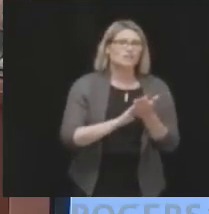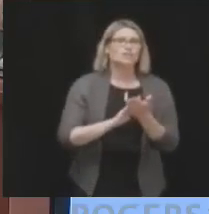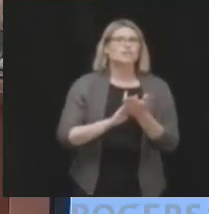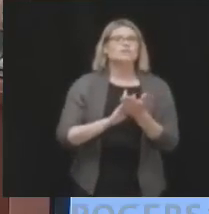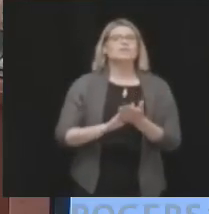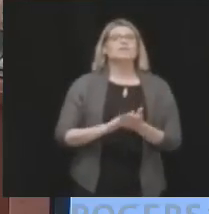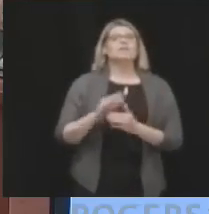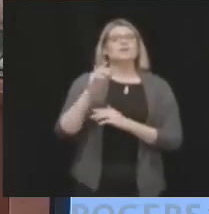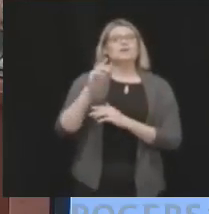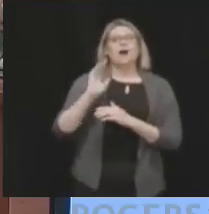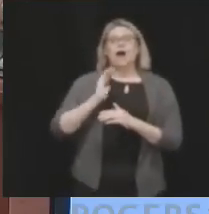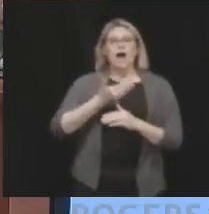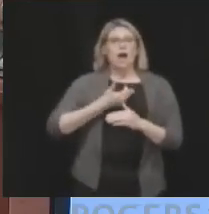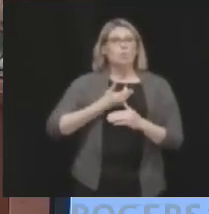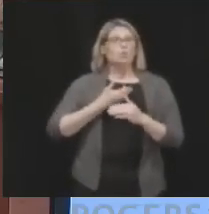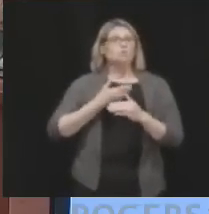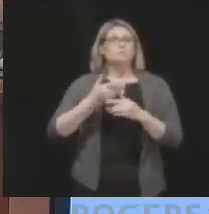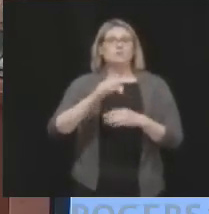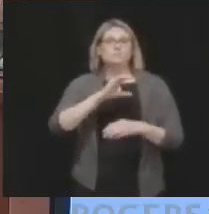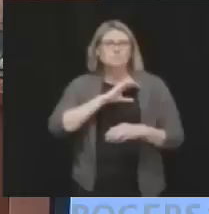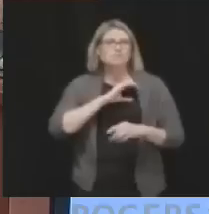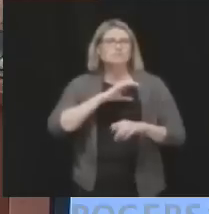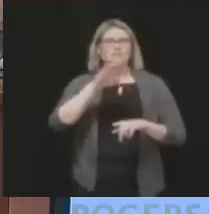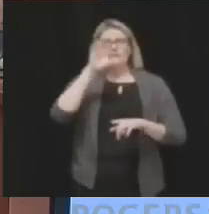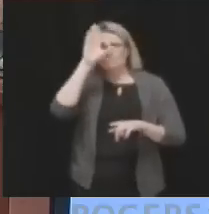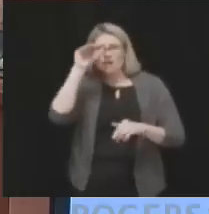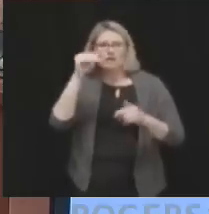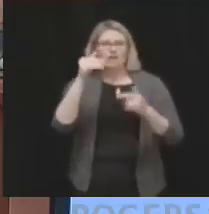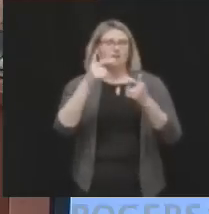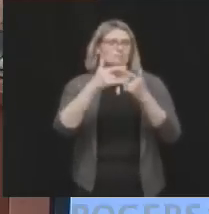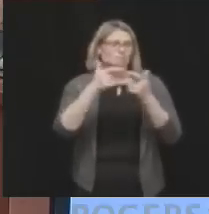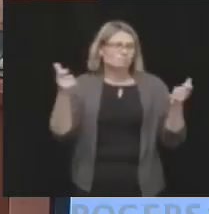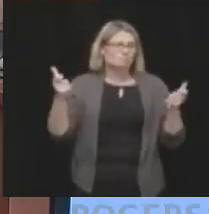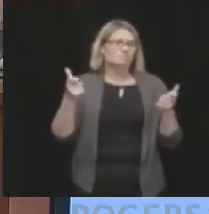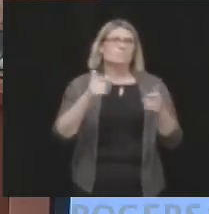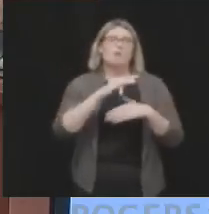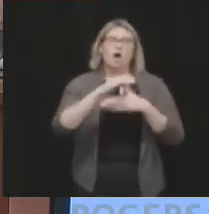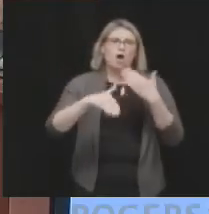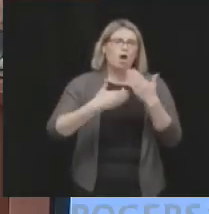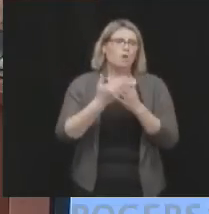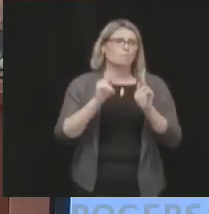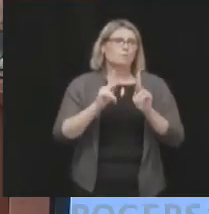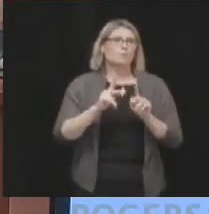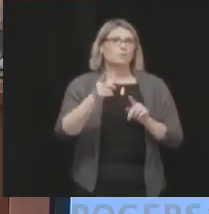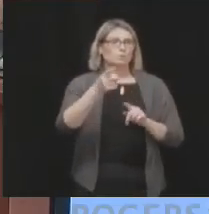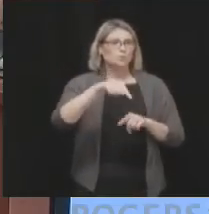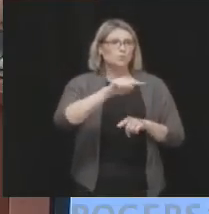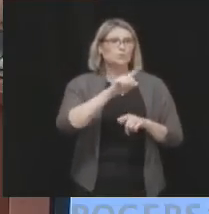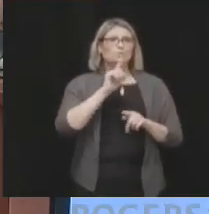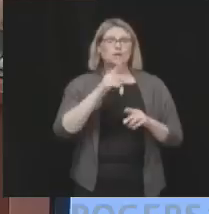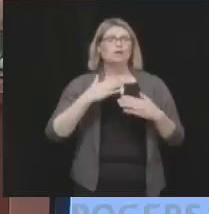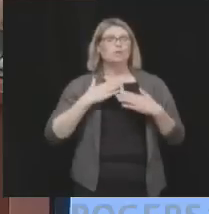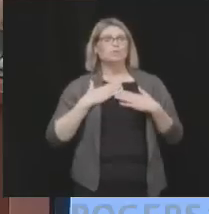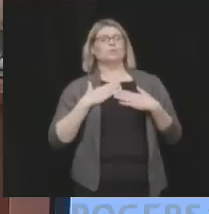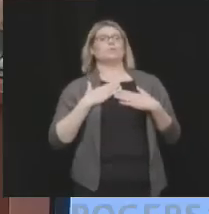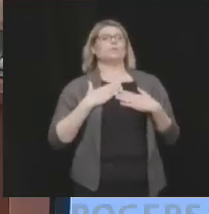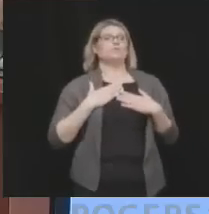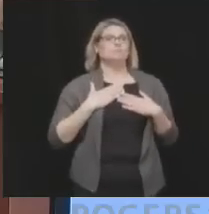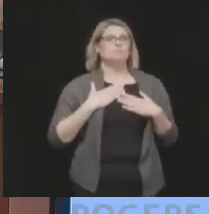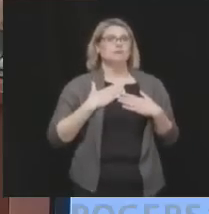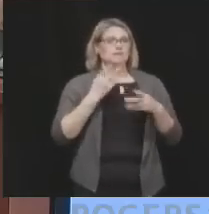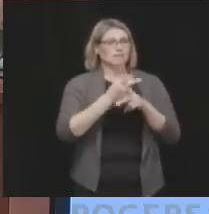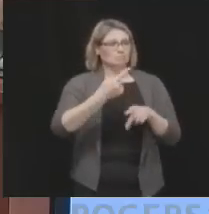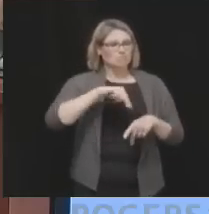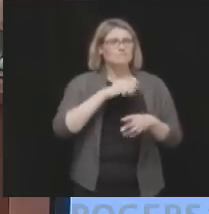gratitude. Moi, je suis convaincu que nous allons réussir à gagner cette bataille. I